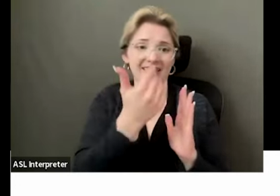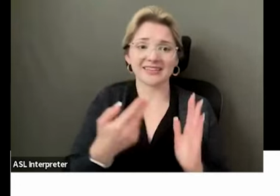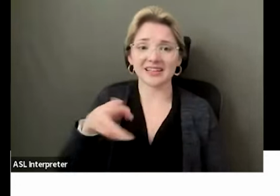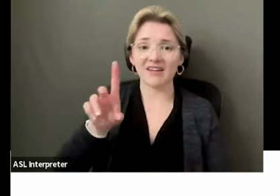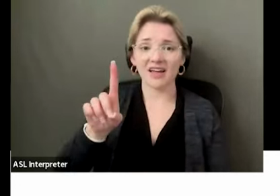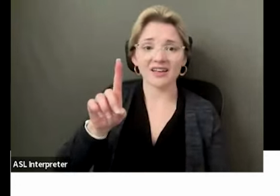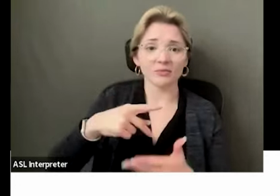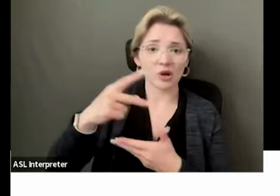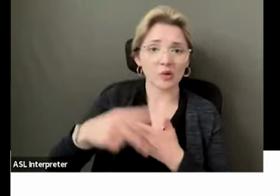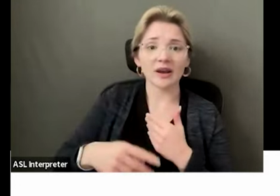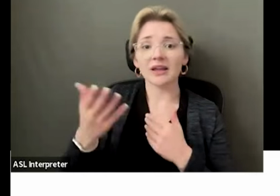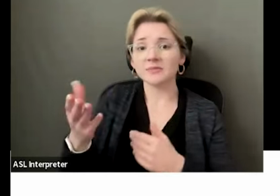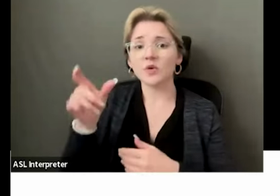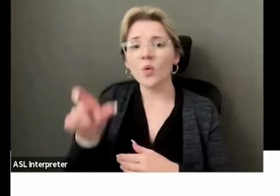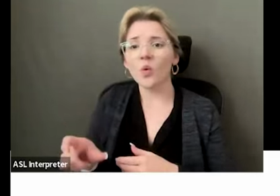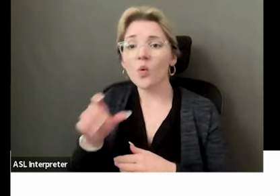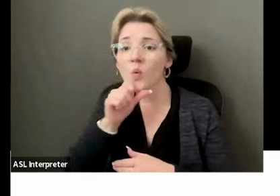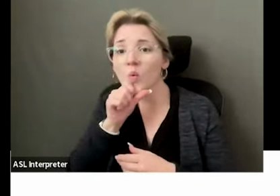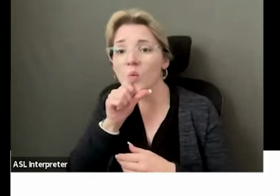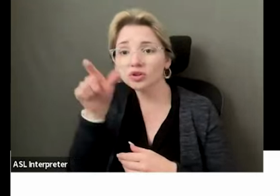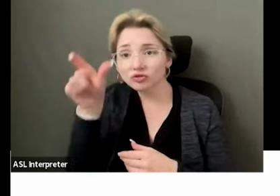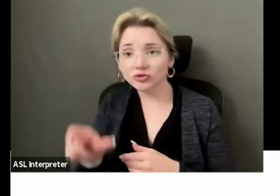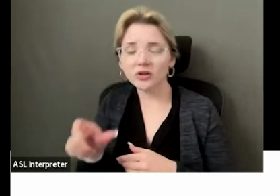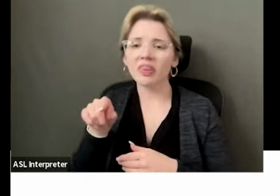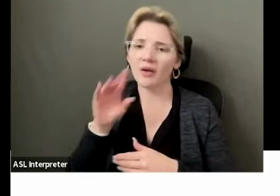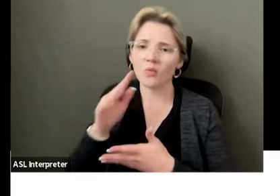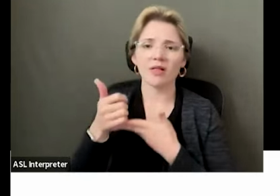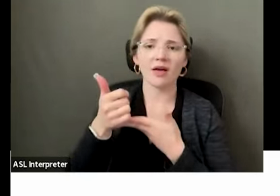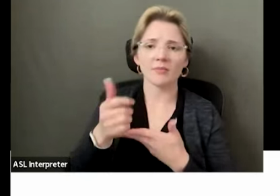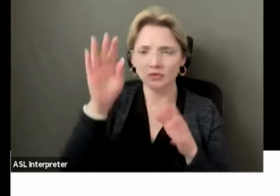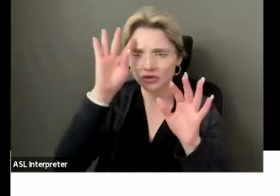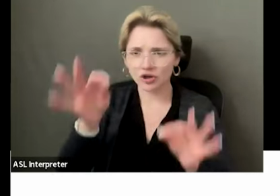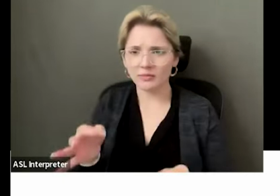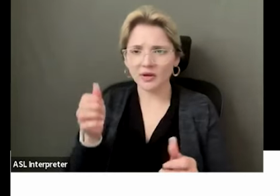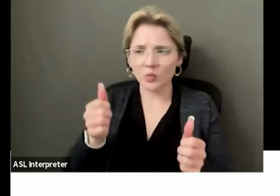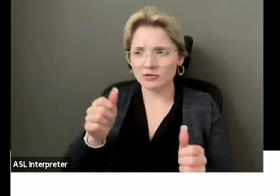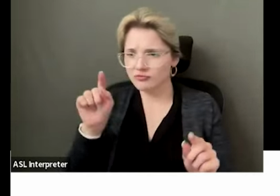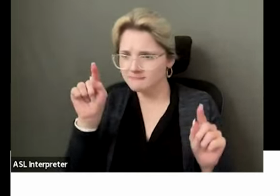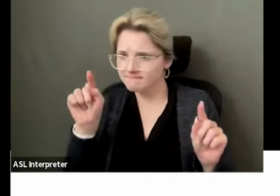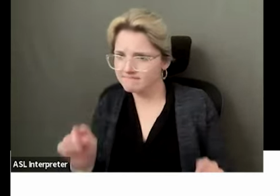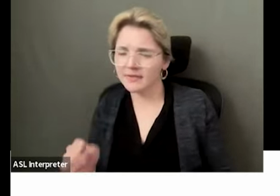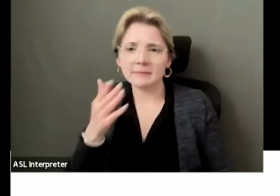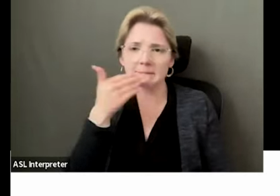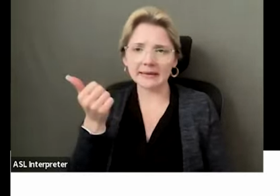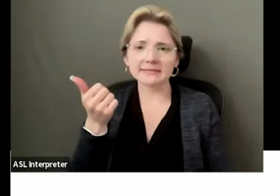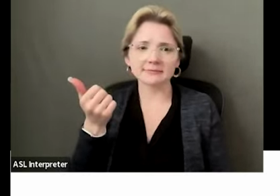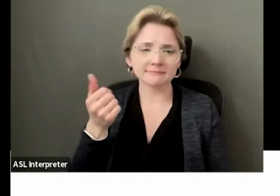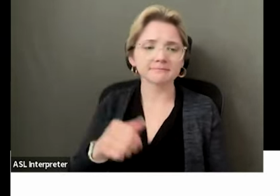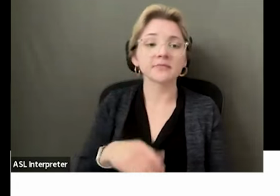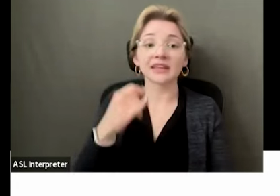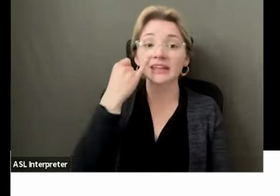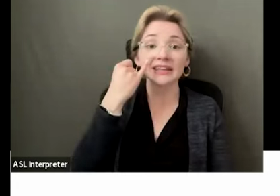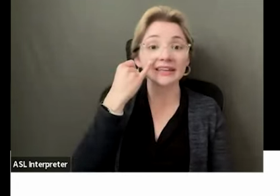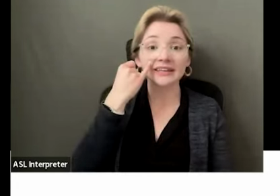figure out which program they're in and whether VAWA would apply. And then again, if they are not in one of these covered